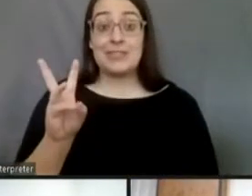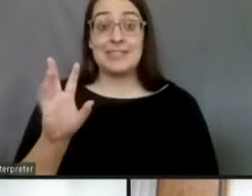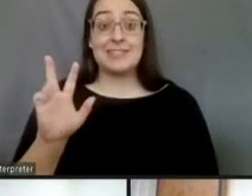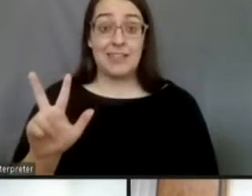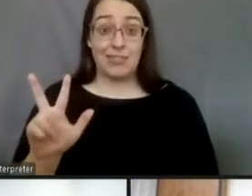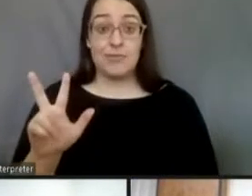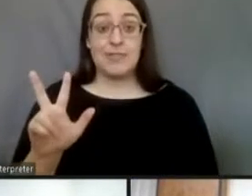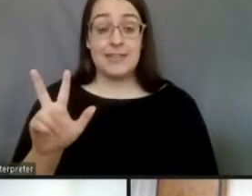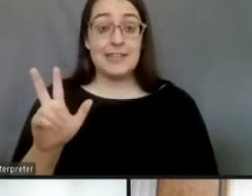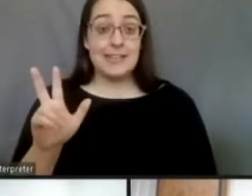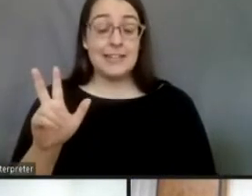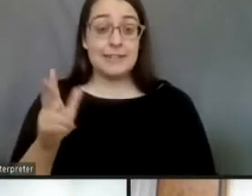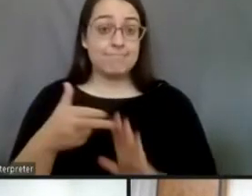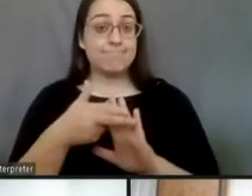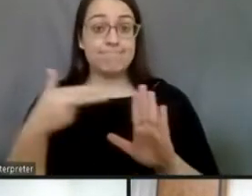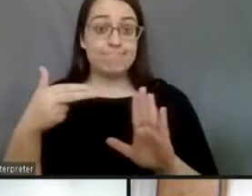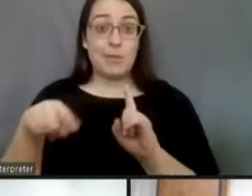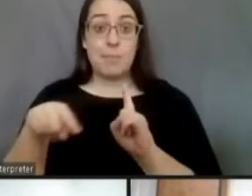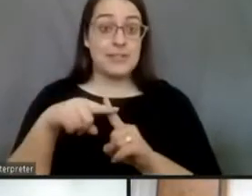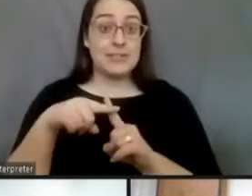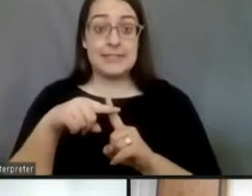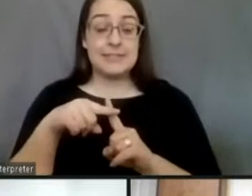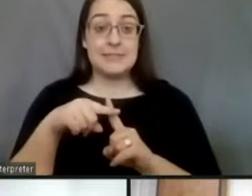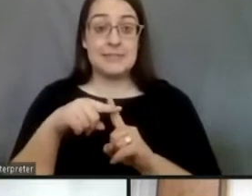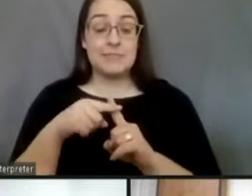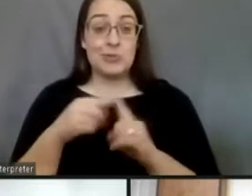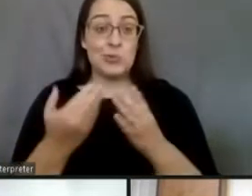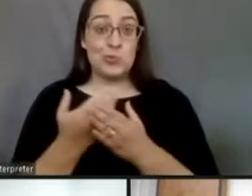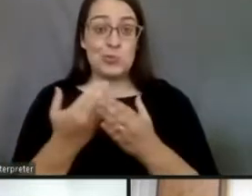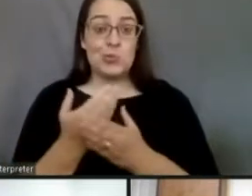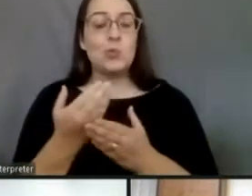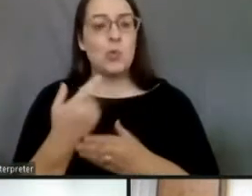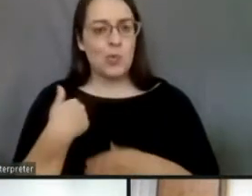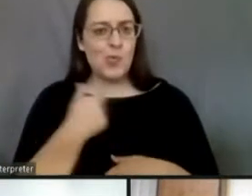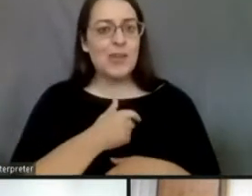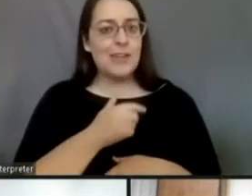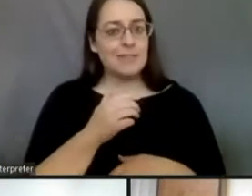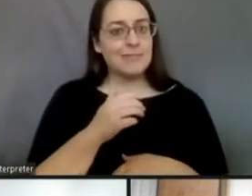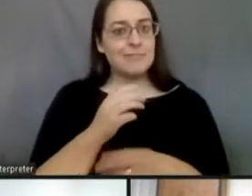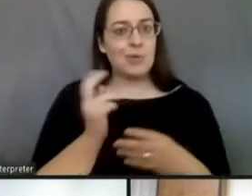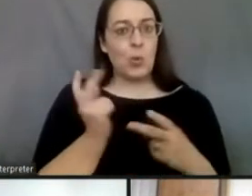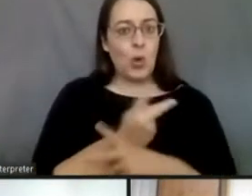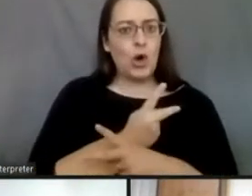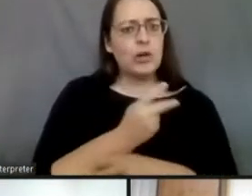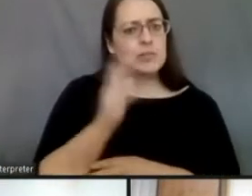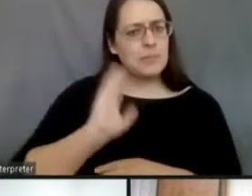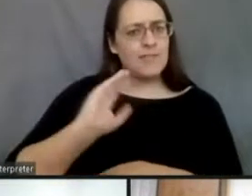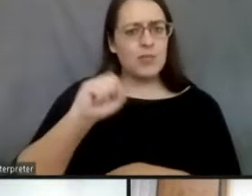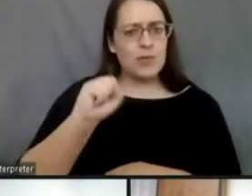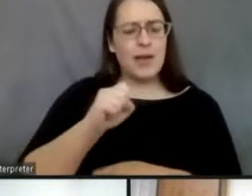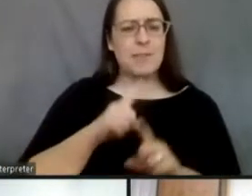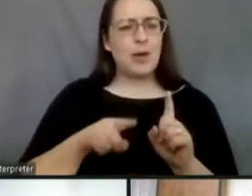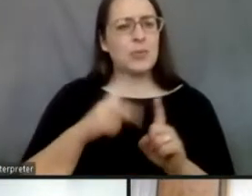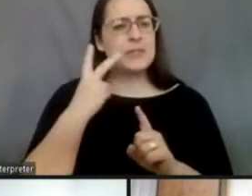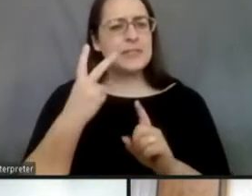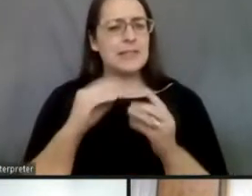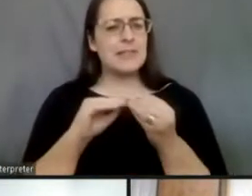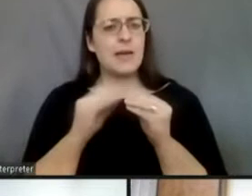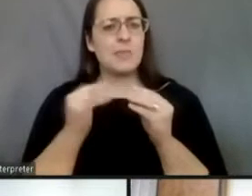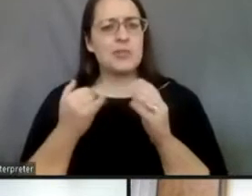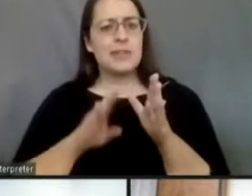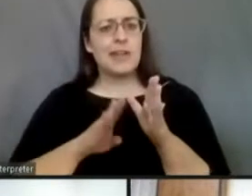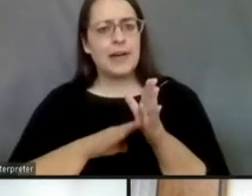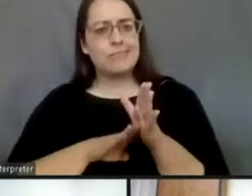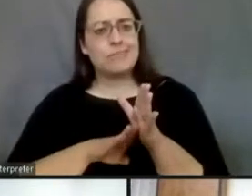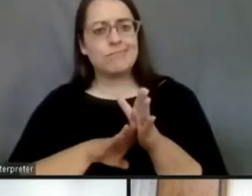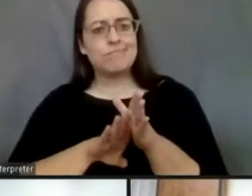cases. So obviously we've been in much worse shape, but we're watching these numbers slowly creep up.